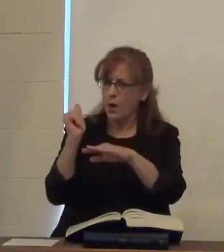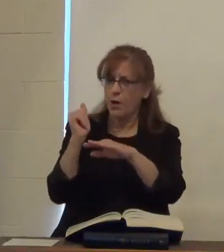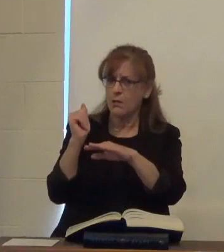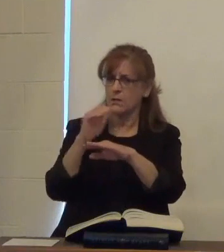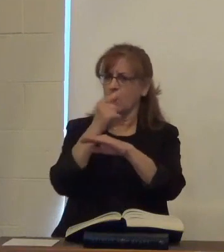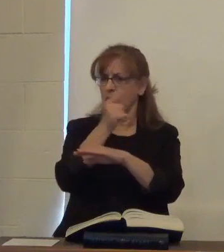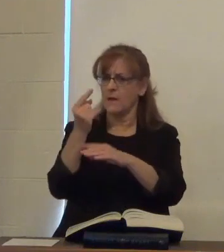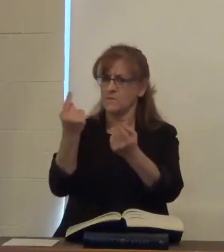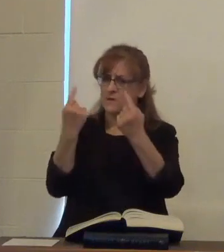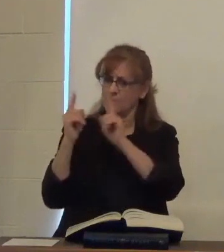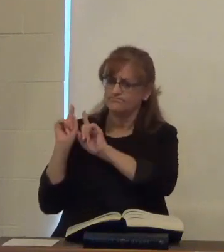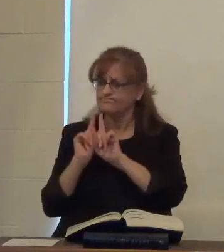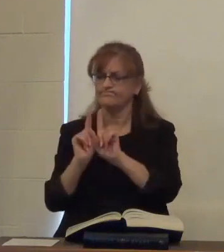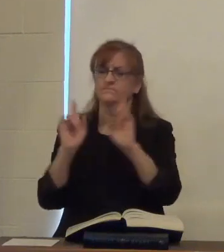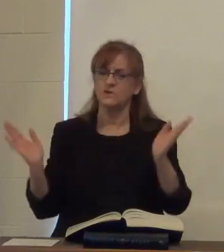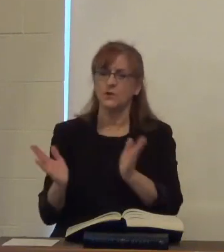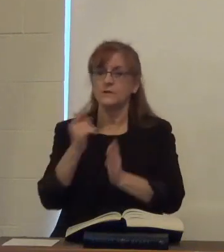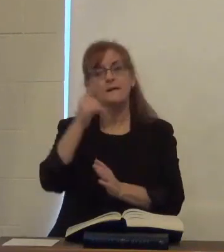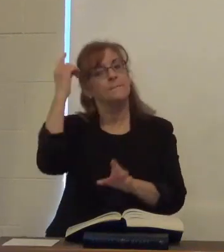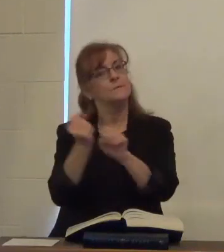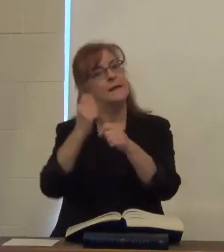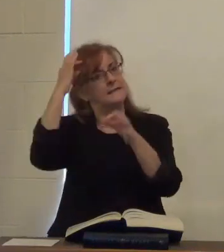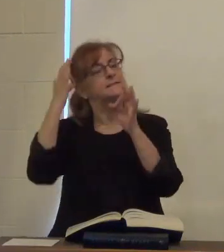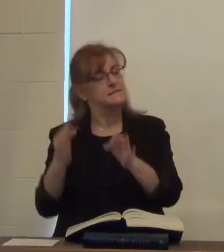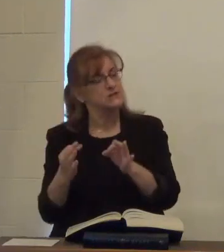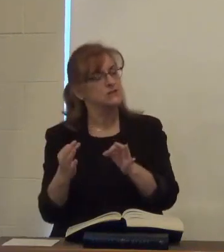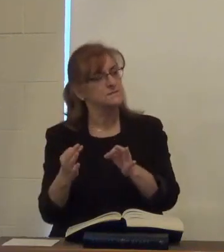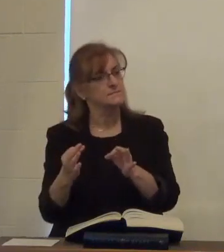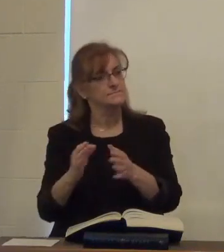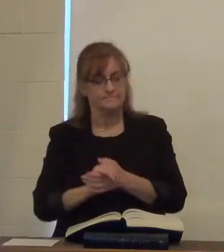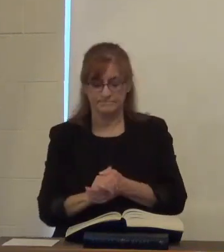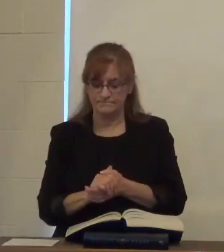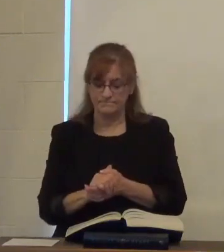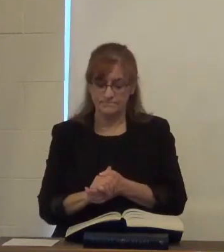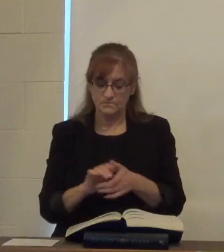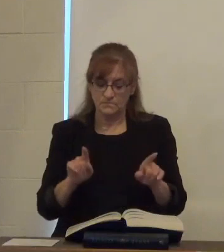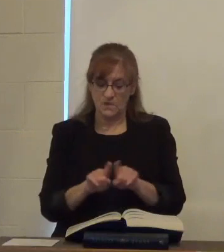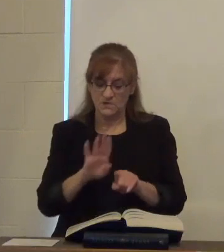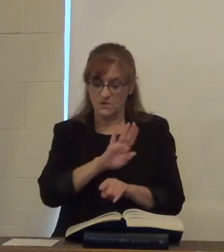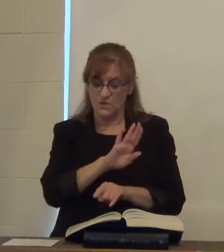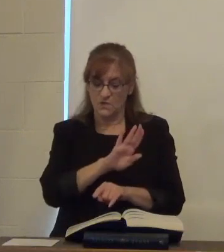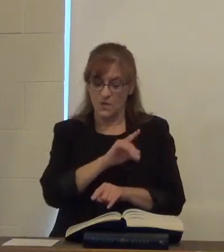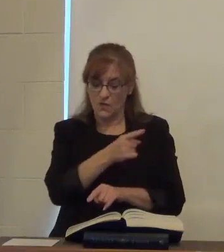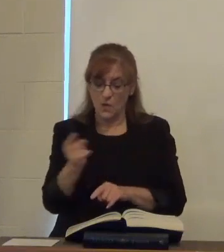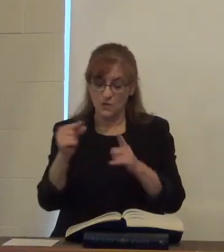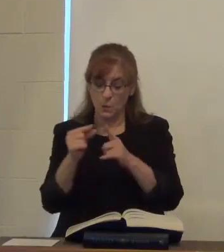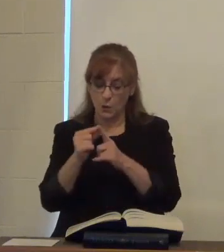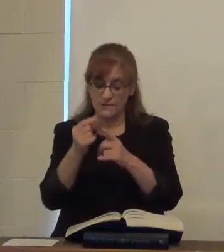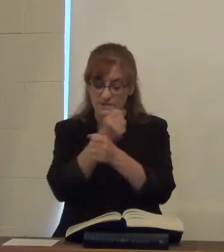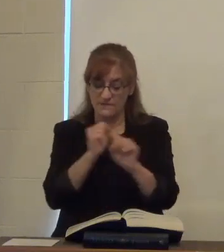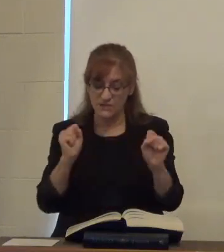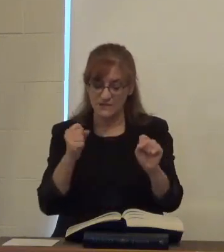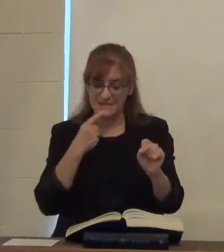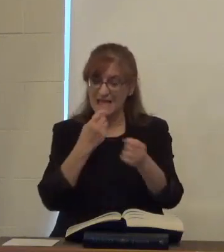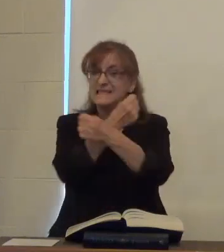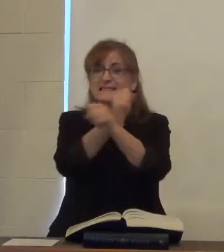them alongside. He encouraged them to make a decision. Notice also their words of salvation. Save